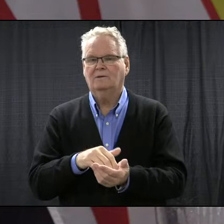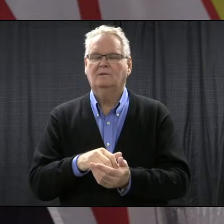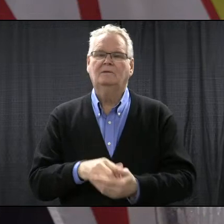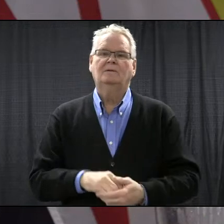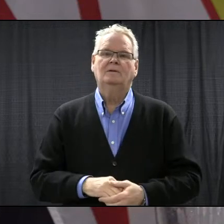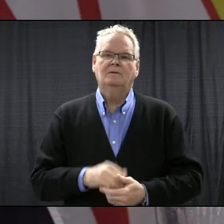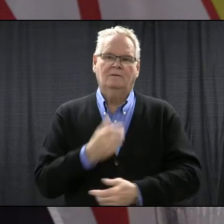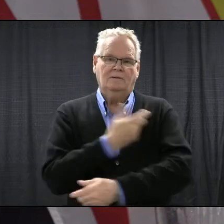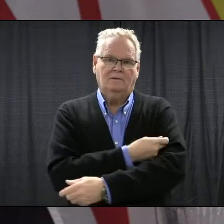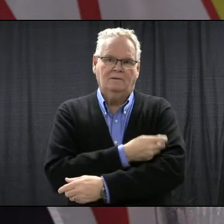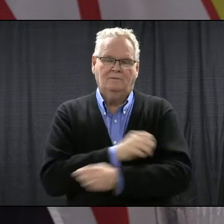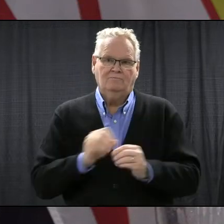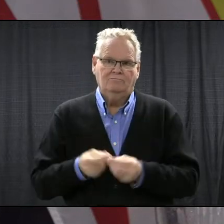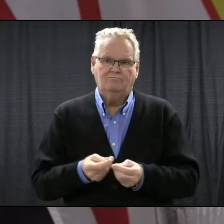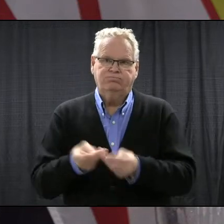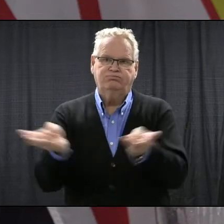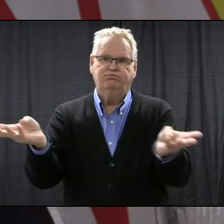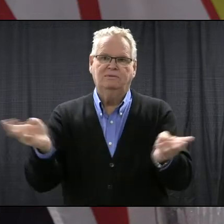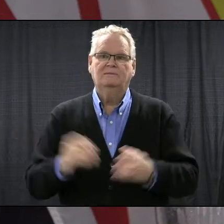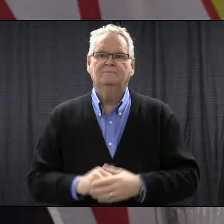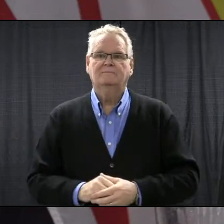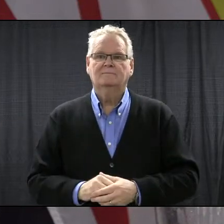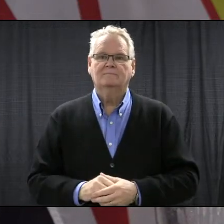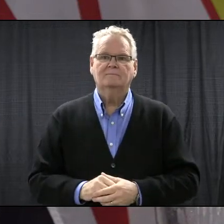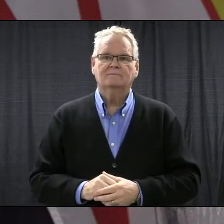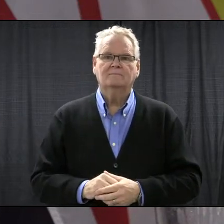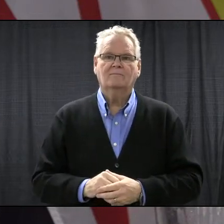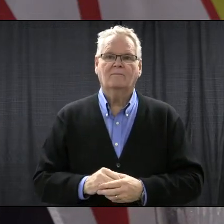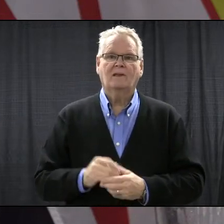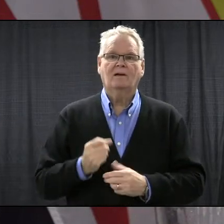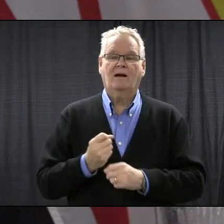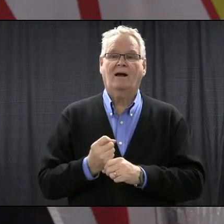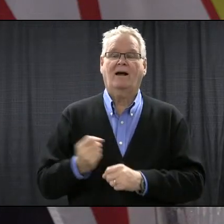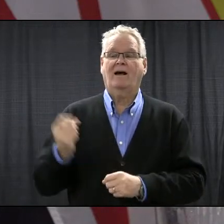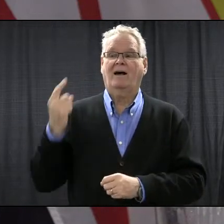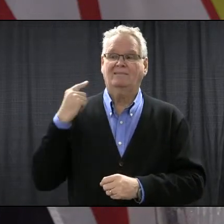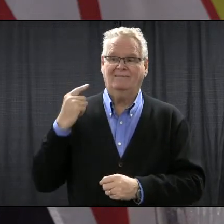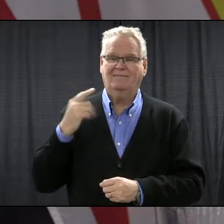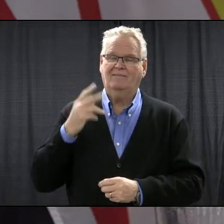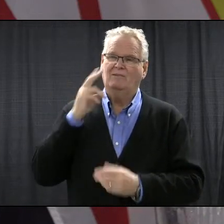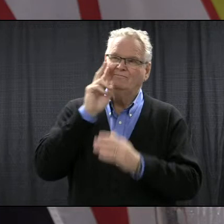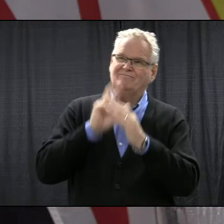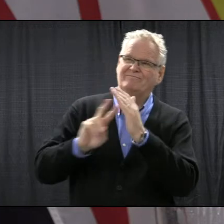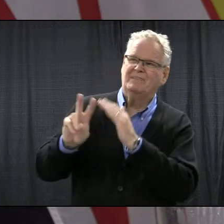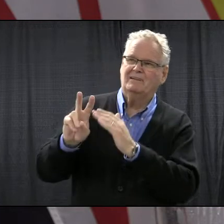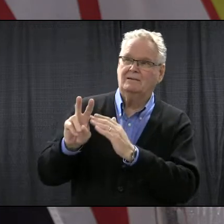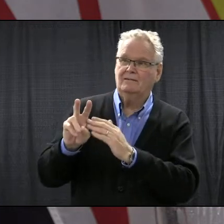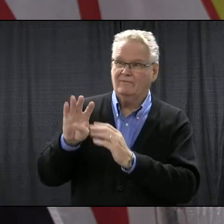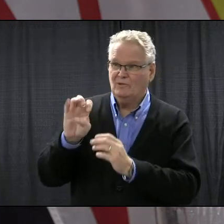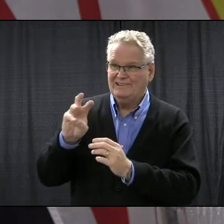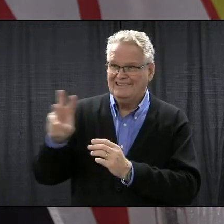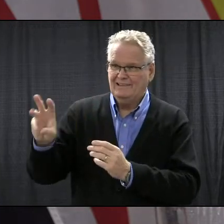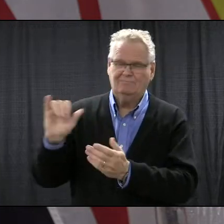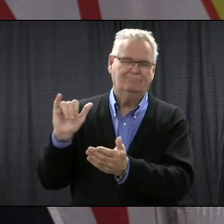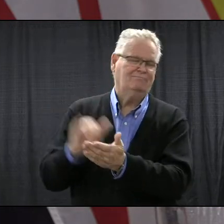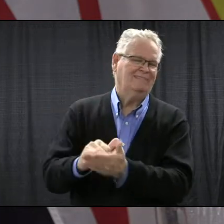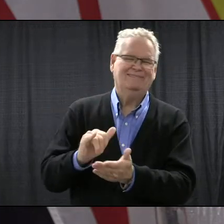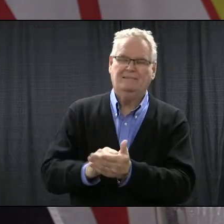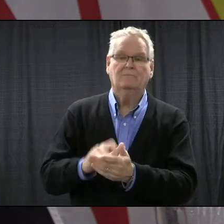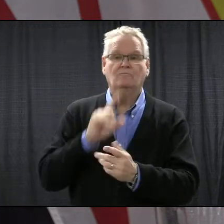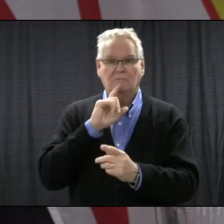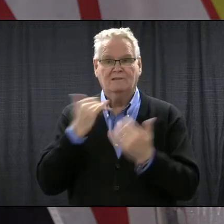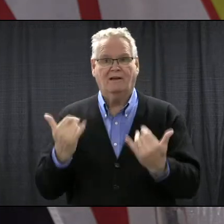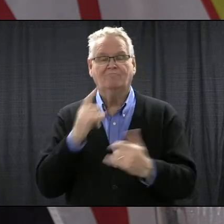is a reality, and the reality that many of you will experience tomorrow and in the oncoming weeks